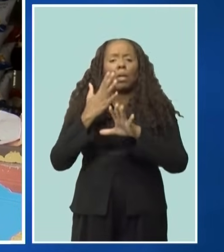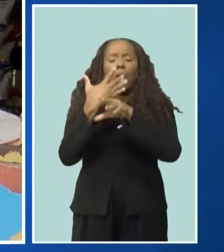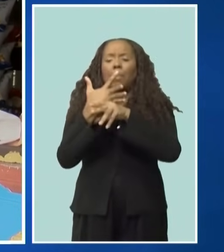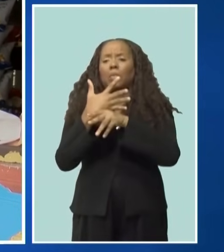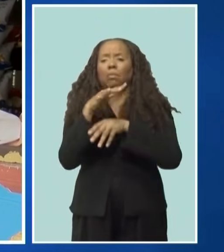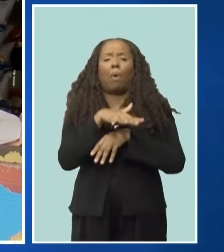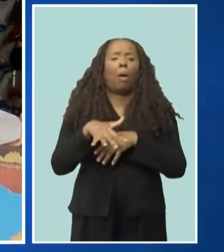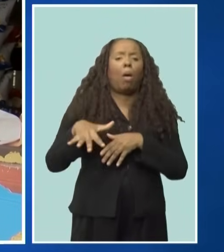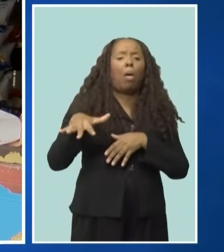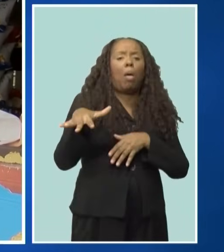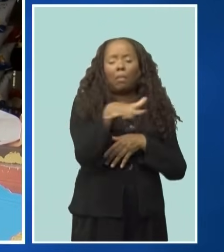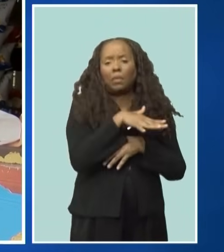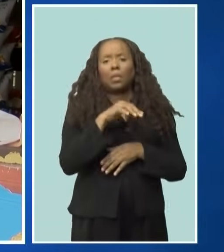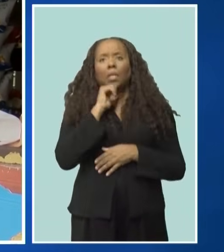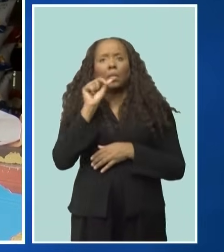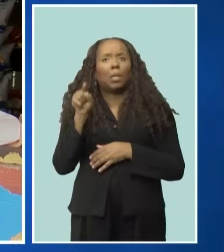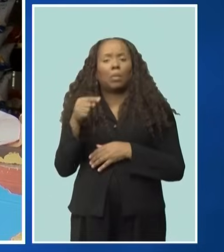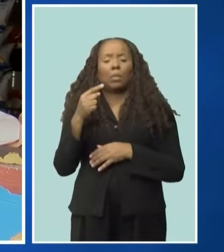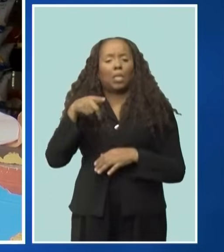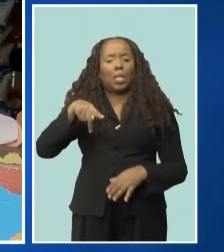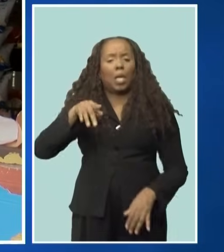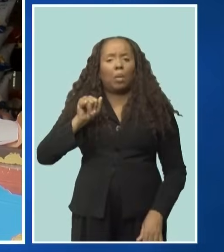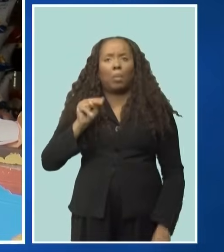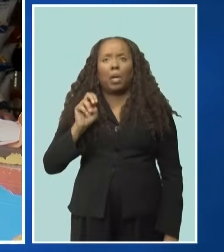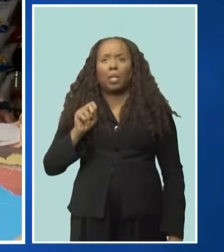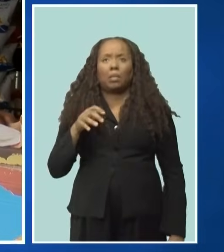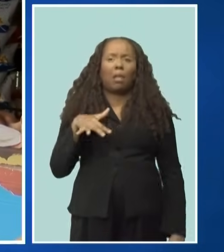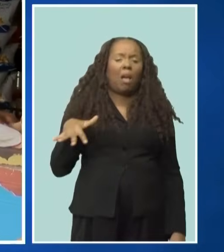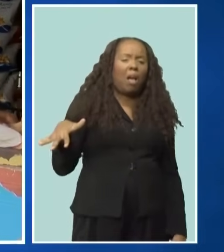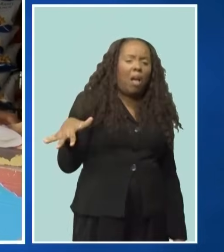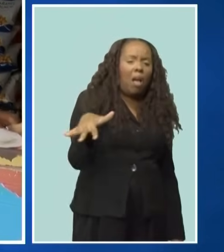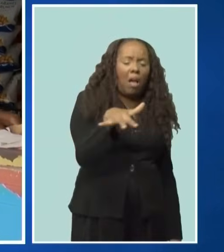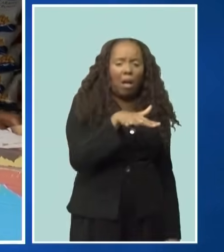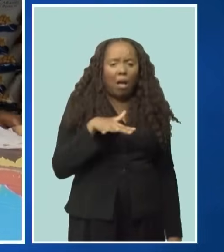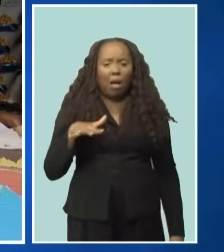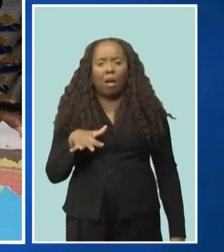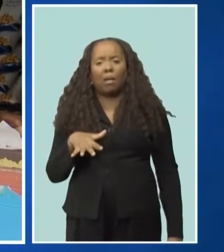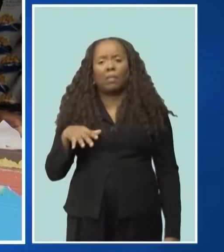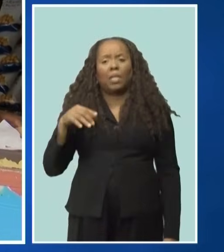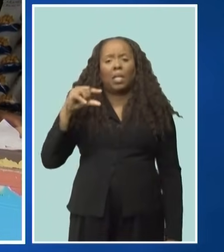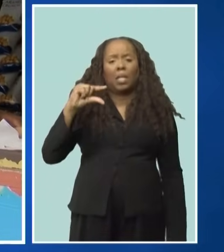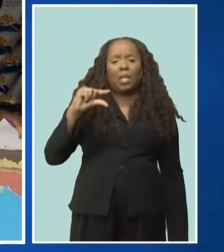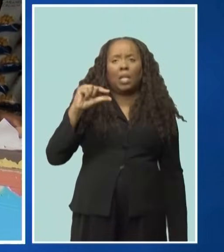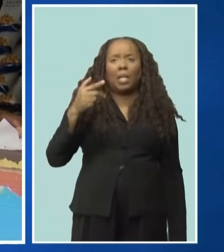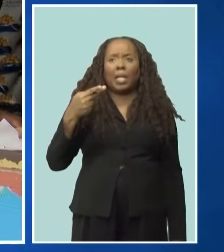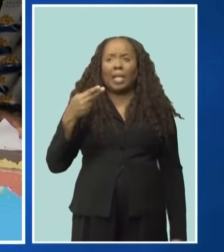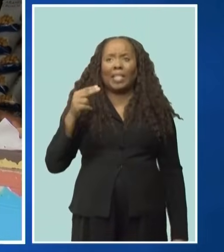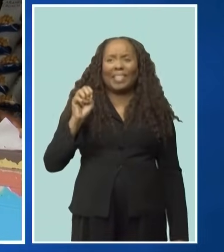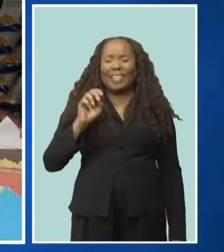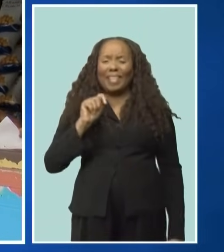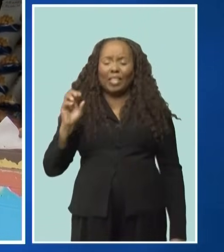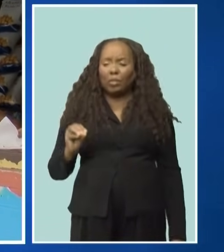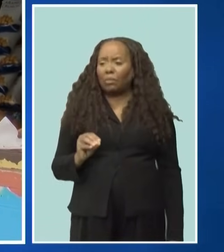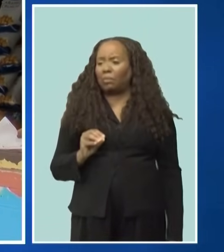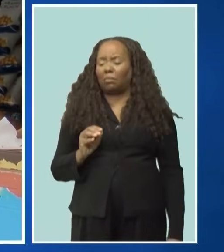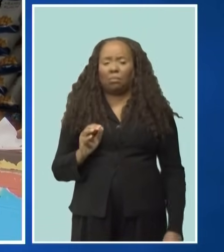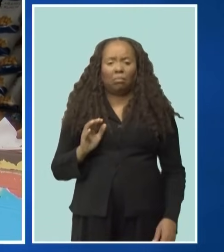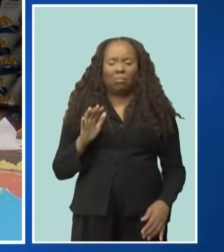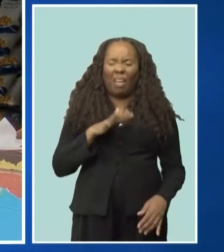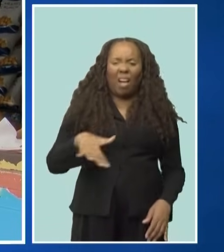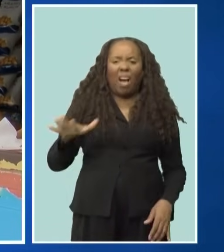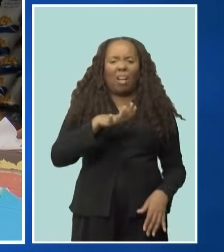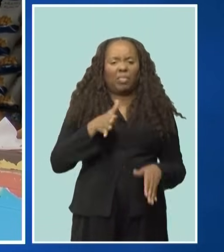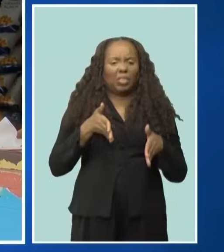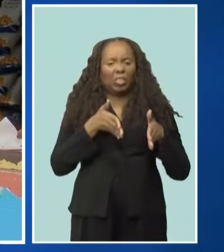only in the Pine. You understand? All in the ghettos, all the streets, whatever. Put